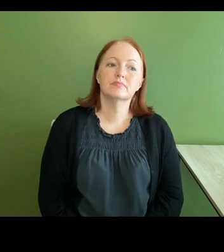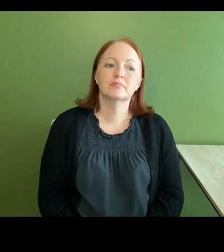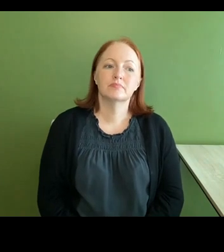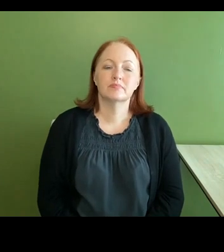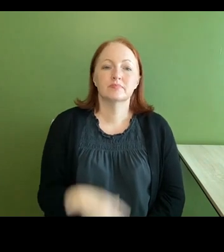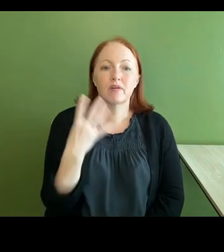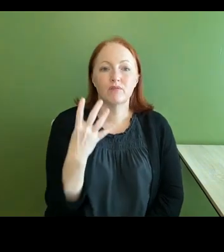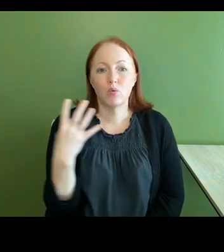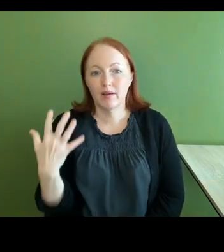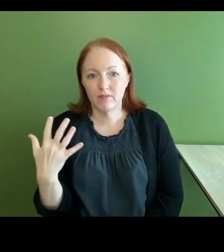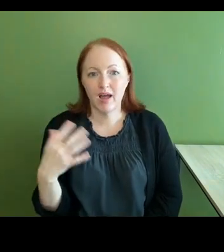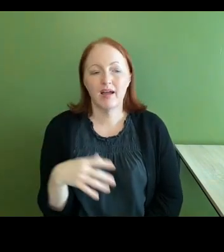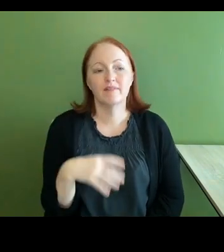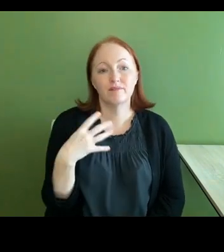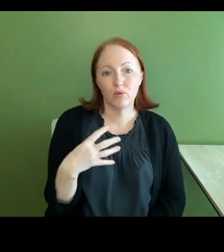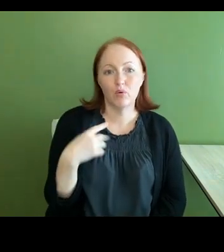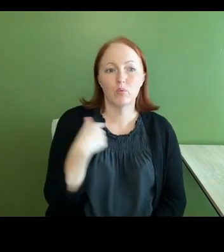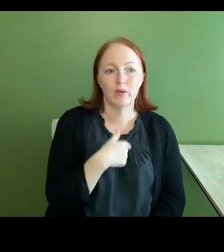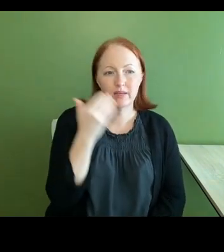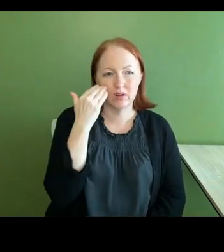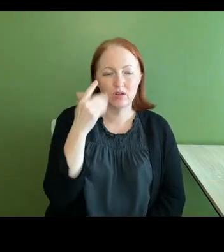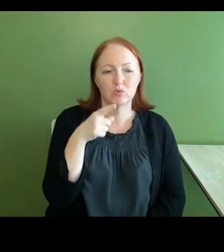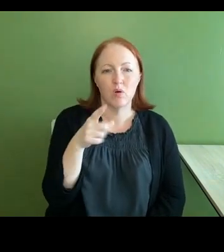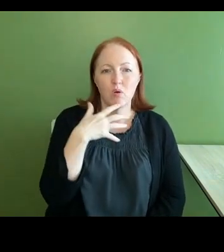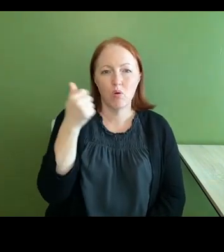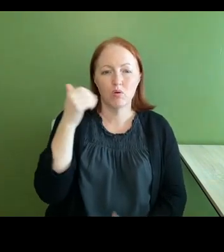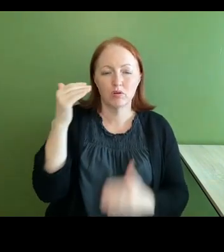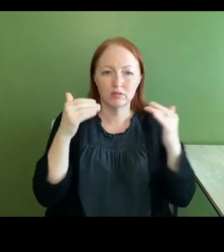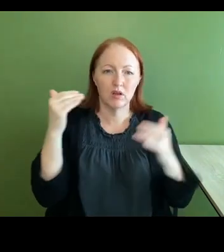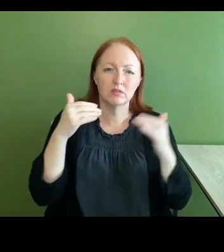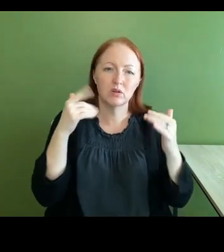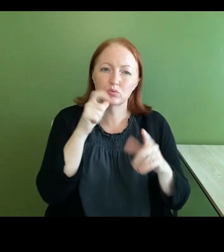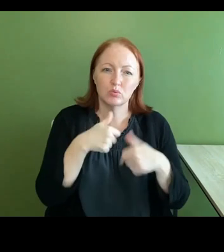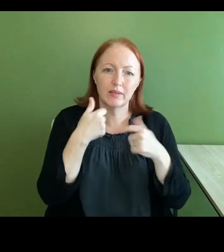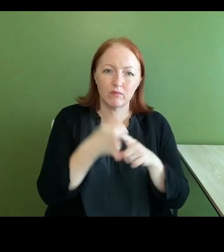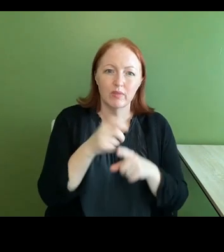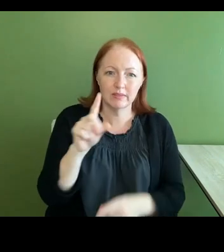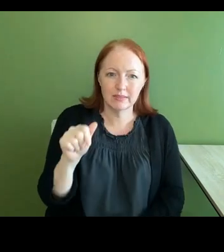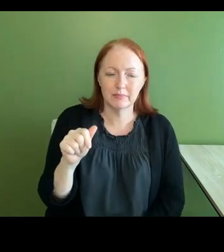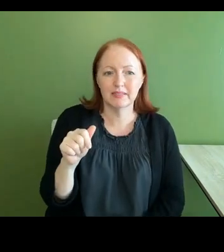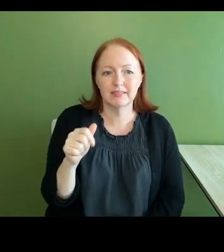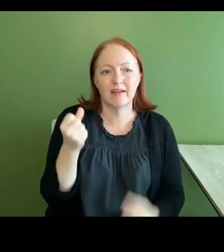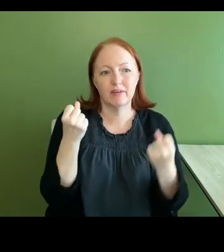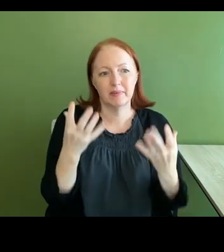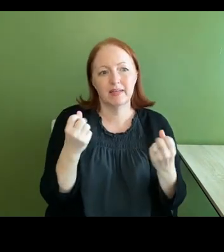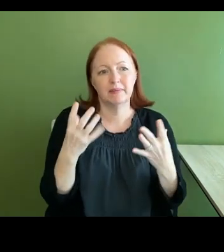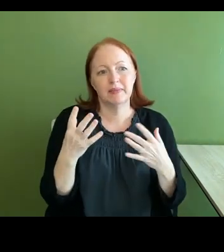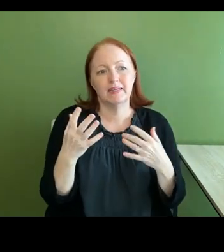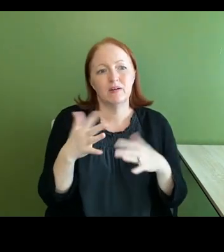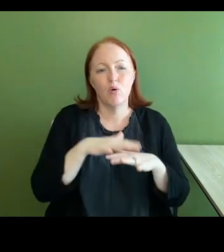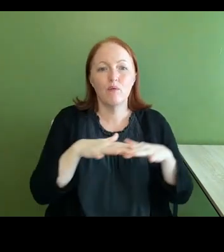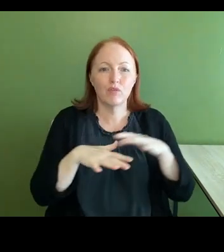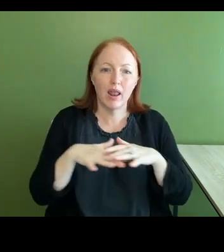have here is that we acknowledge that while older adults and adults living with disabilities have many